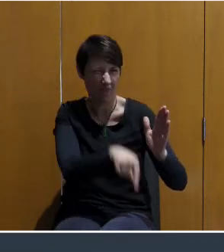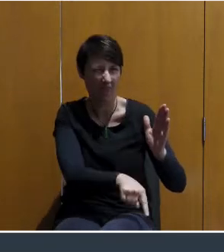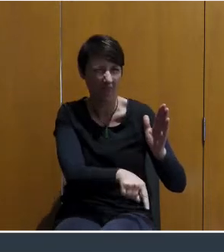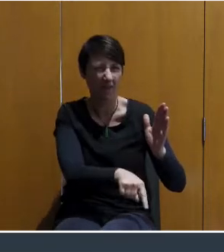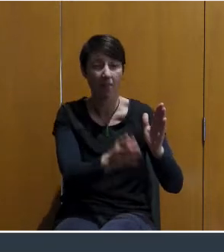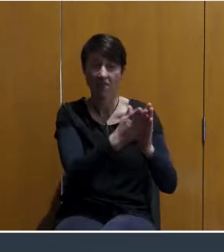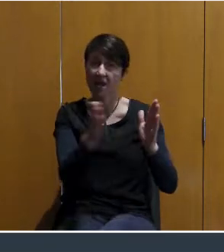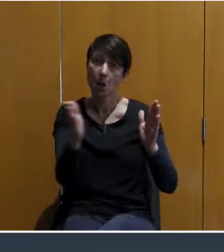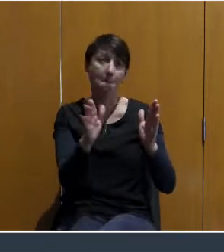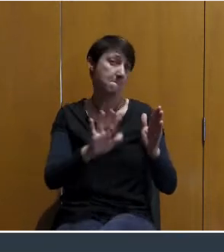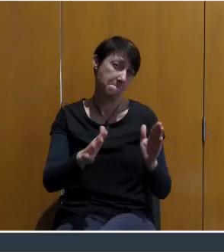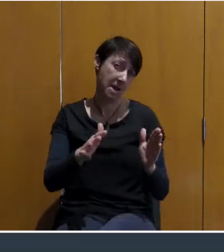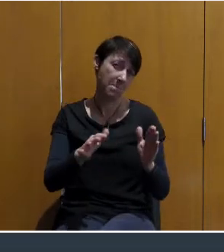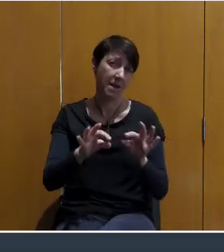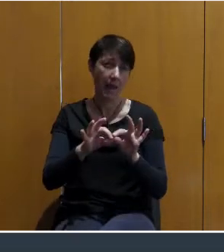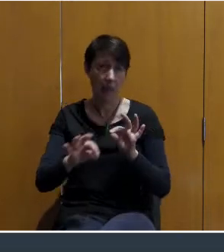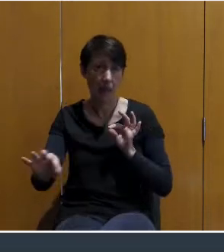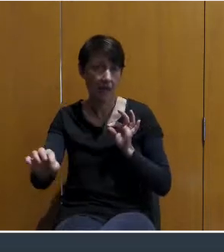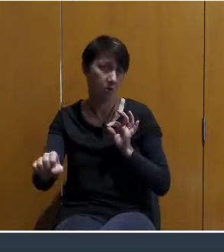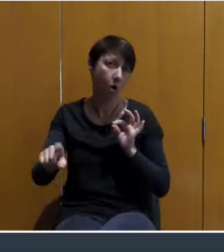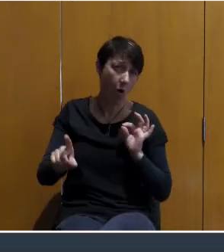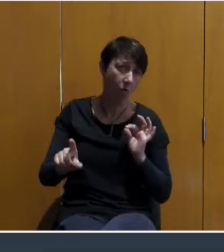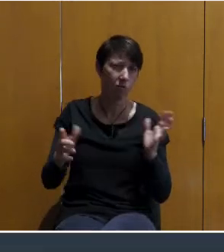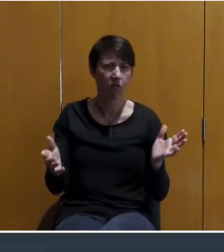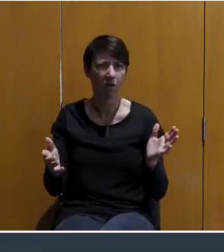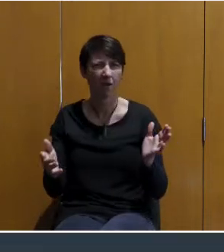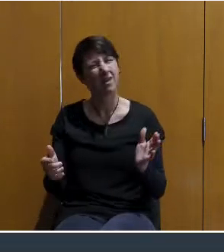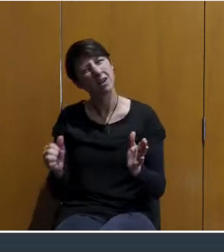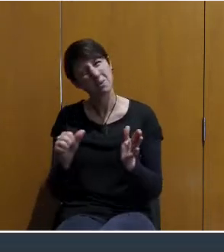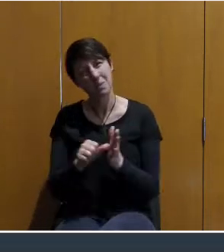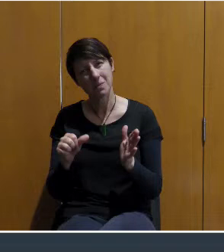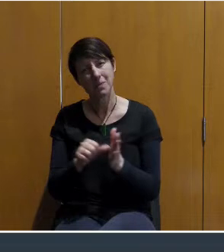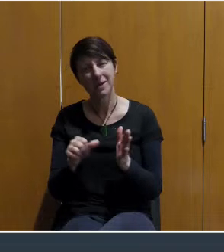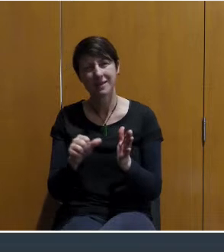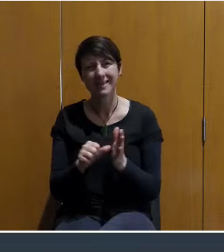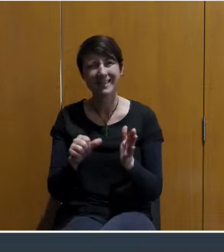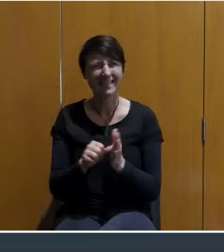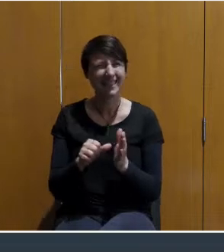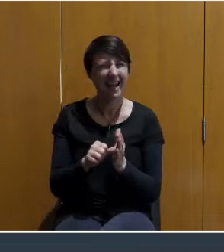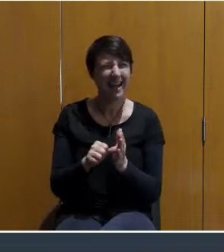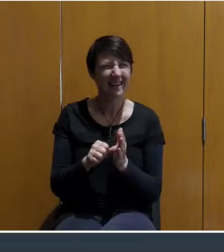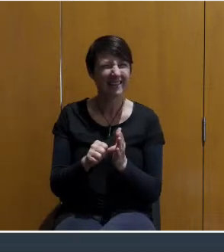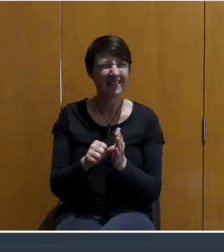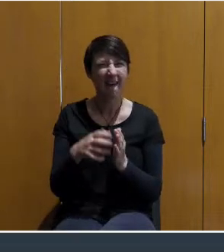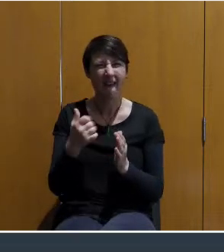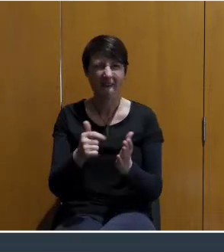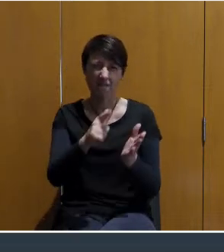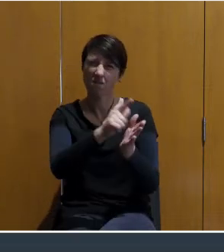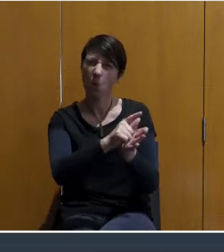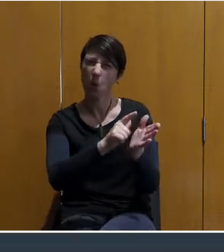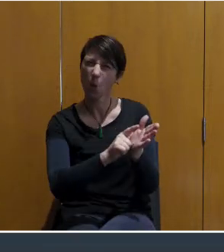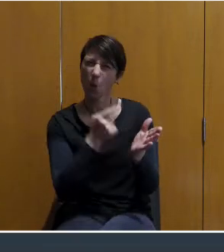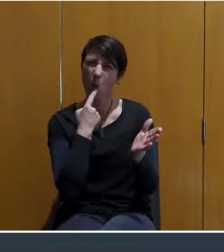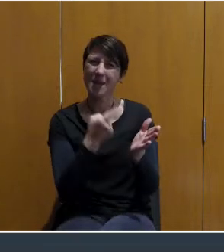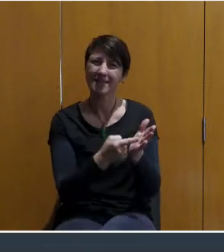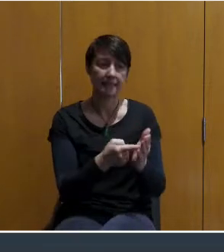is necessary and sometimes it's not, that makes it really difficult for the implementation of that law, because it's confusing.